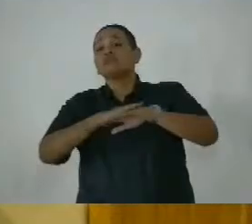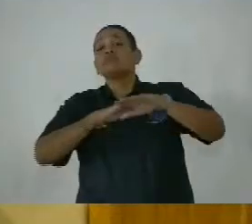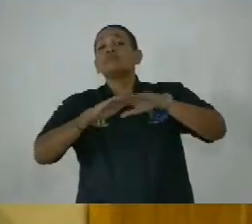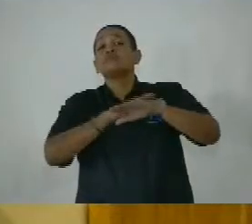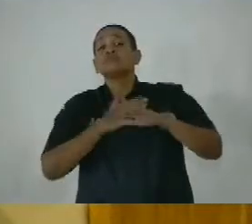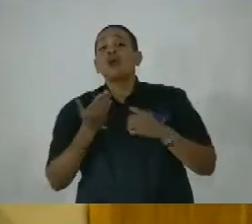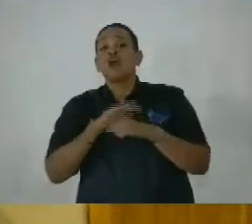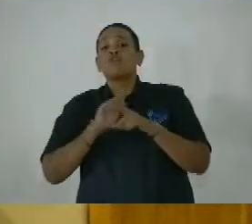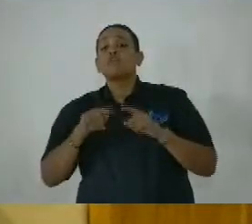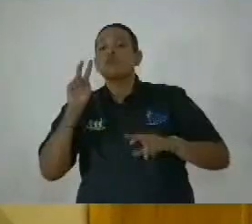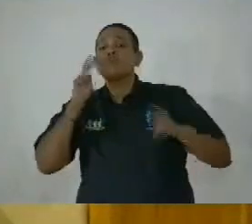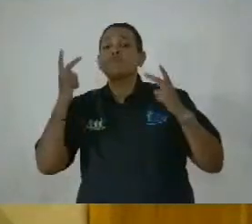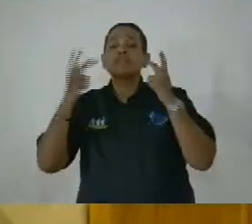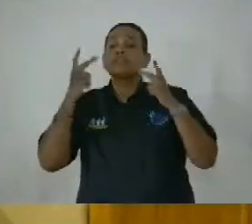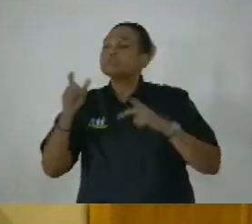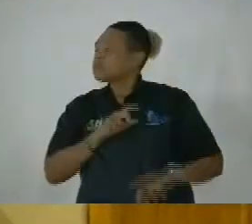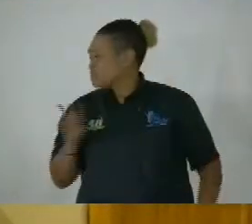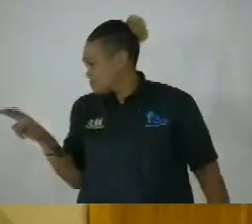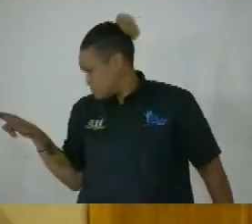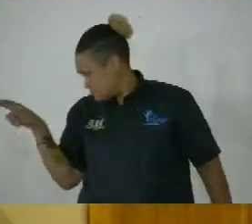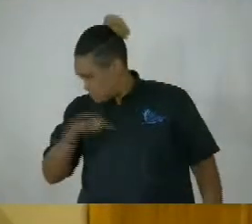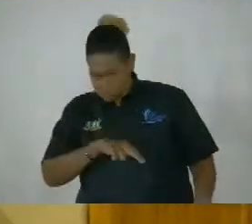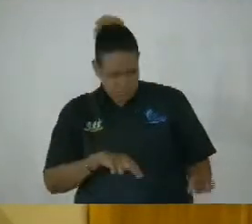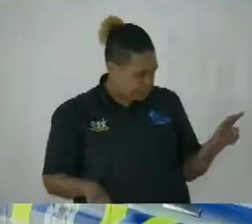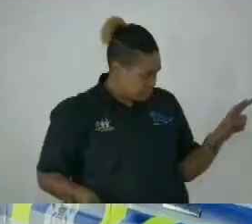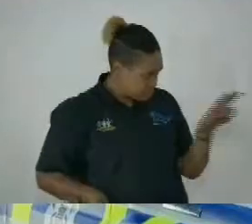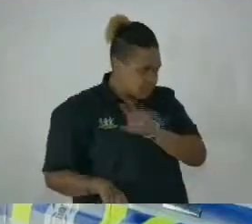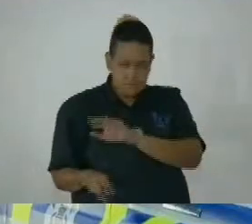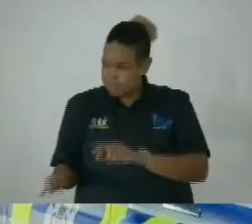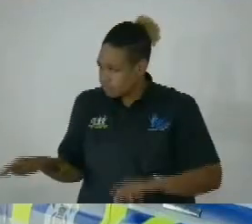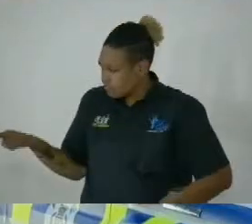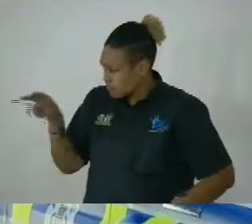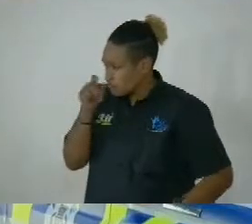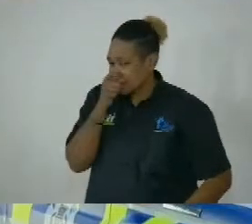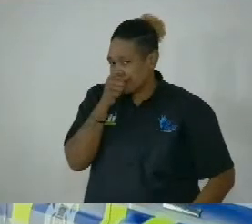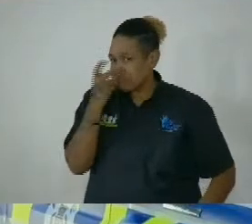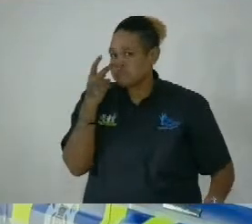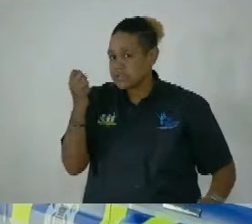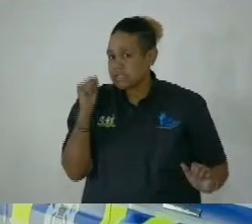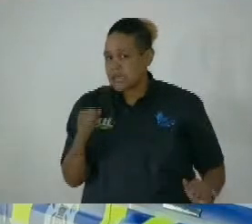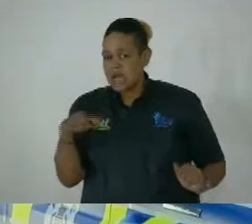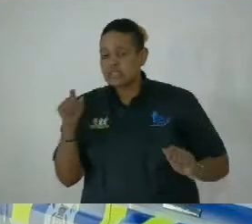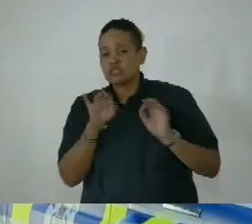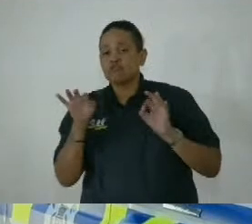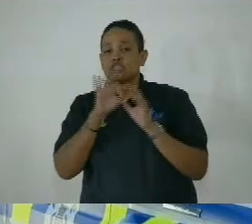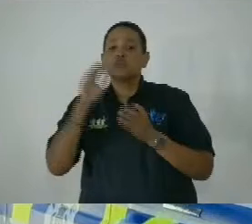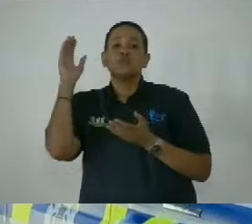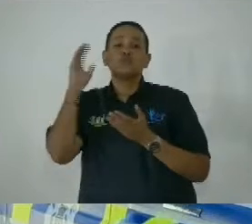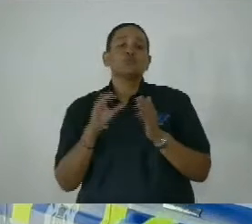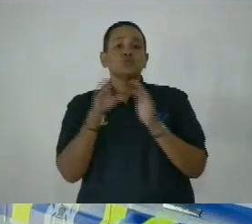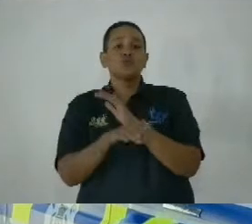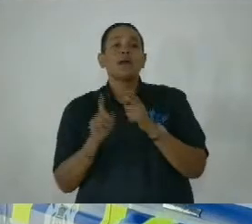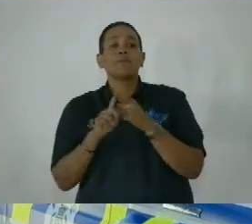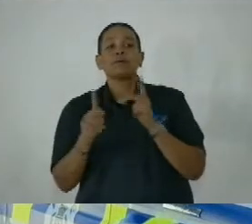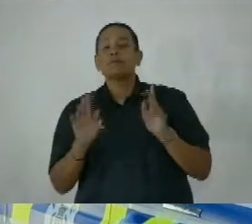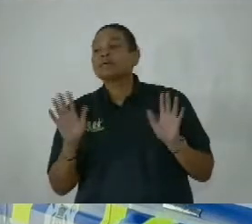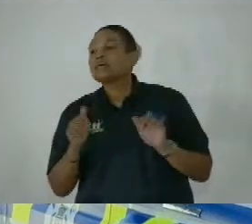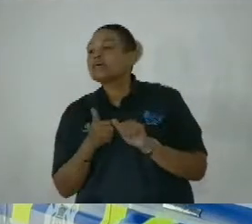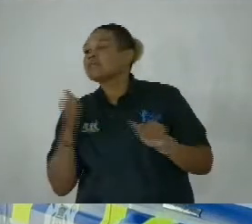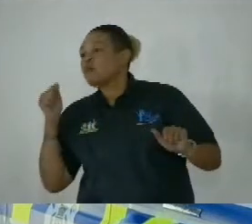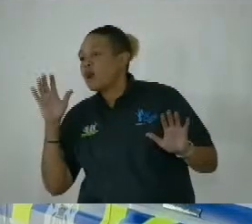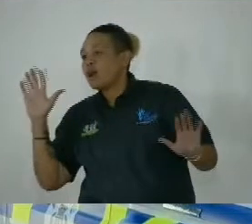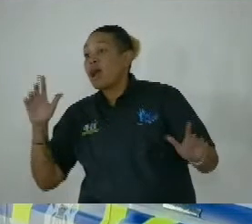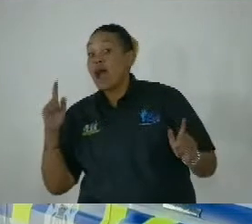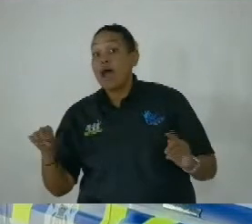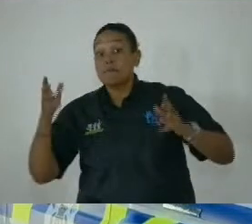enhanced visibility of law enforcement personnel in the communities. These are critical factors in deterring crime and reassuring our communities.